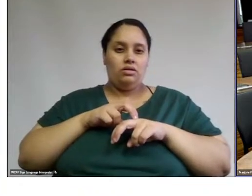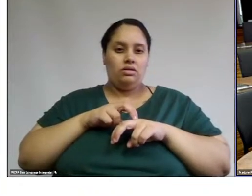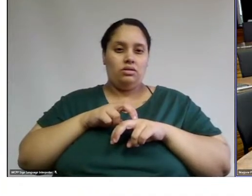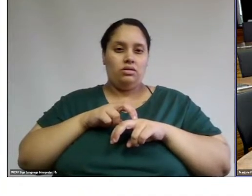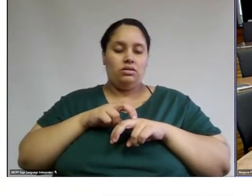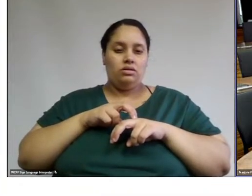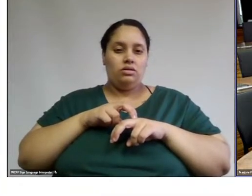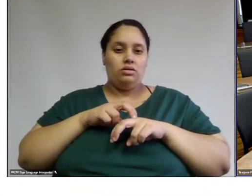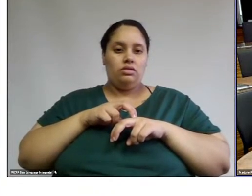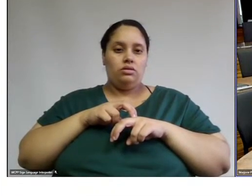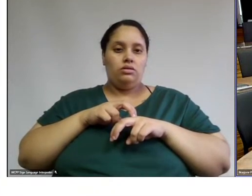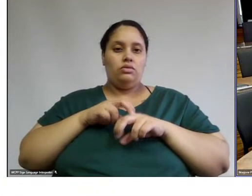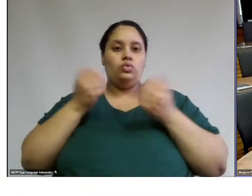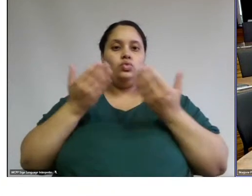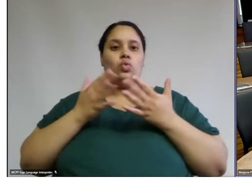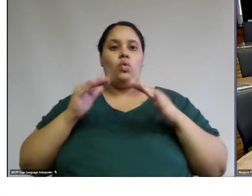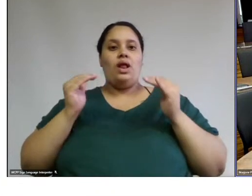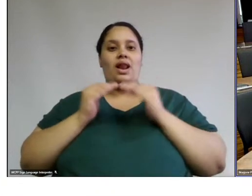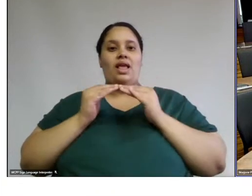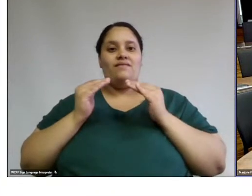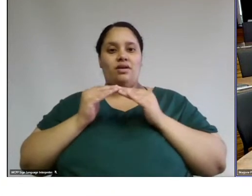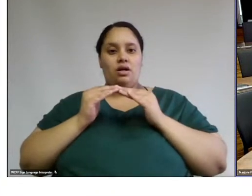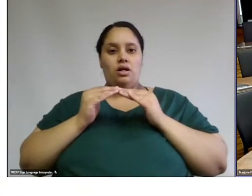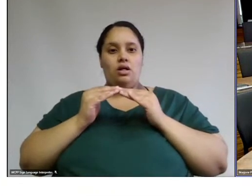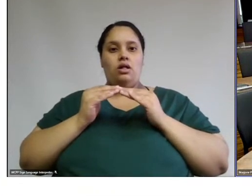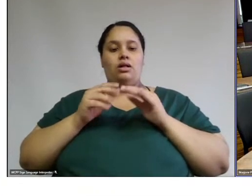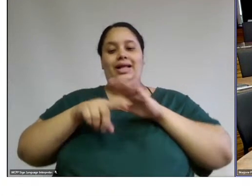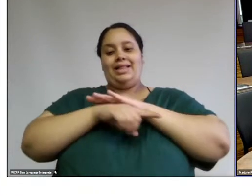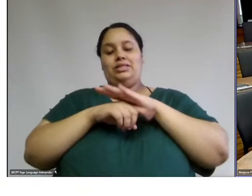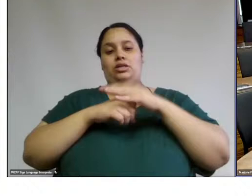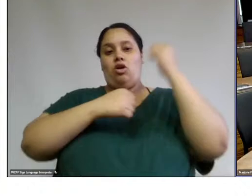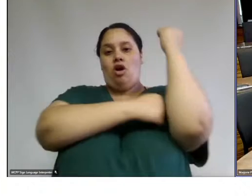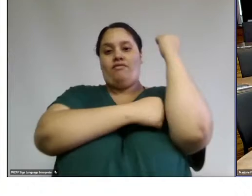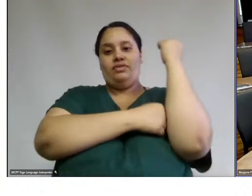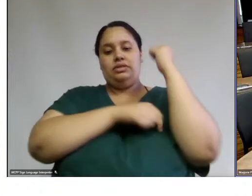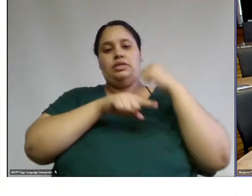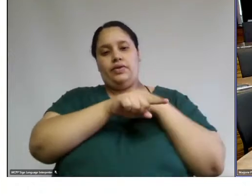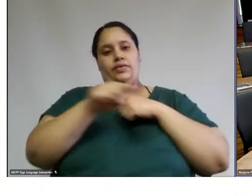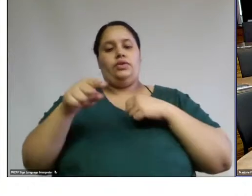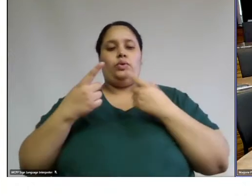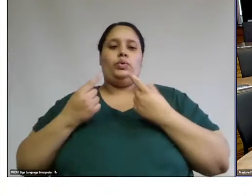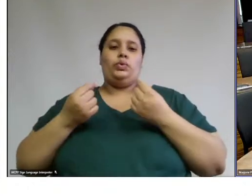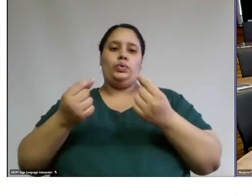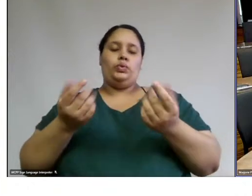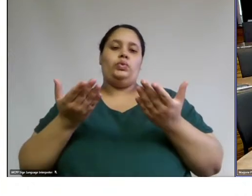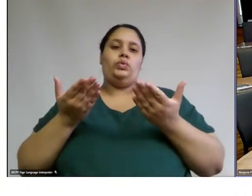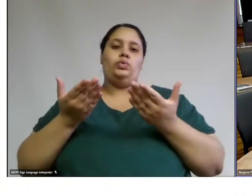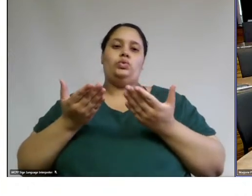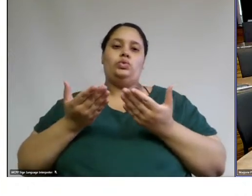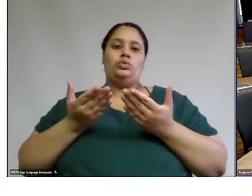level, and that the district office do with the school